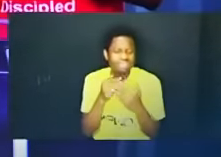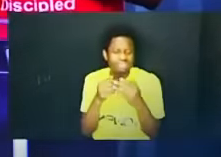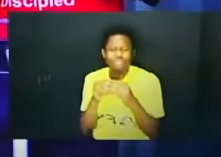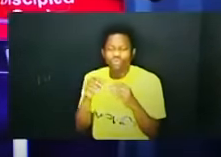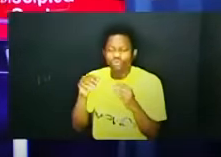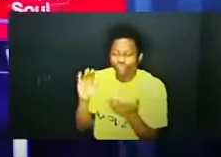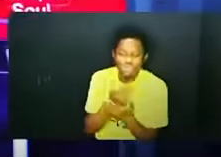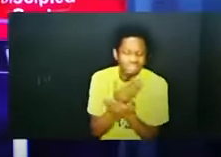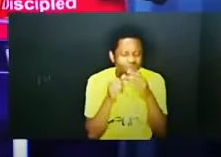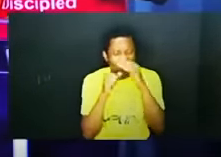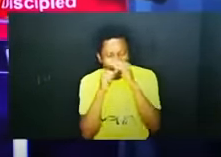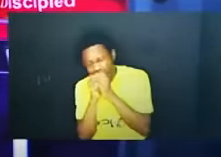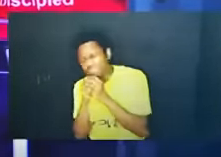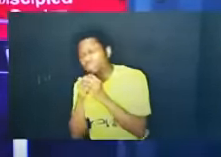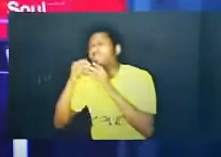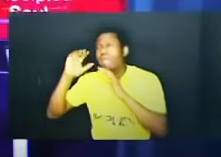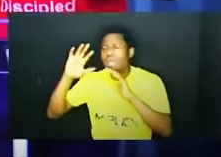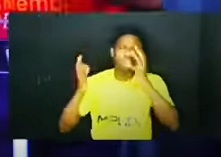Moses